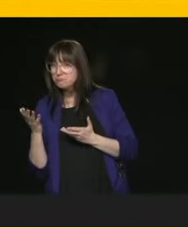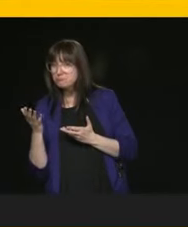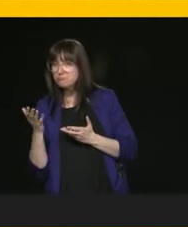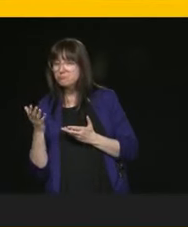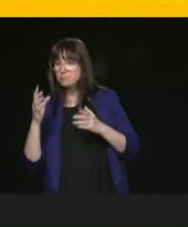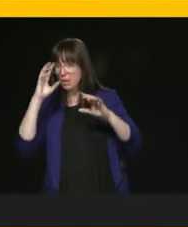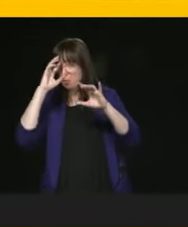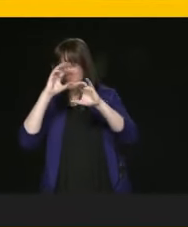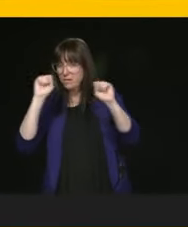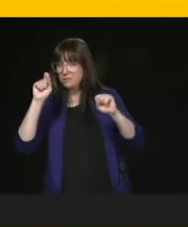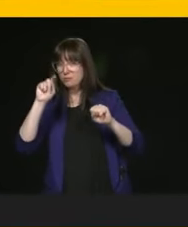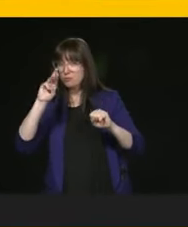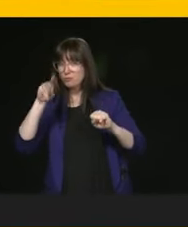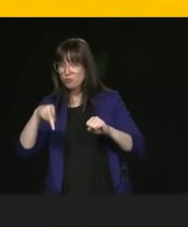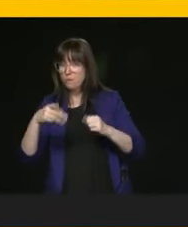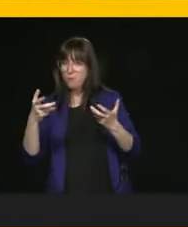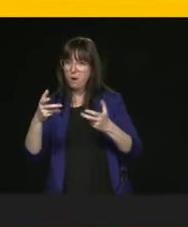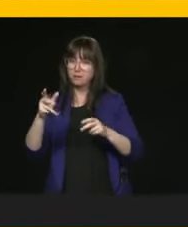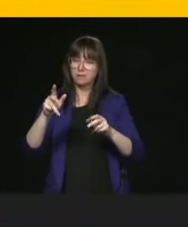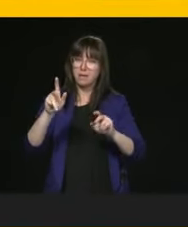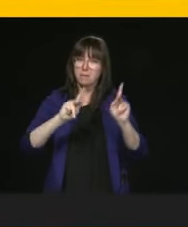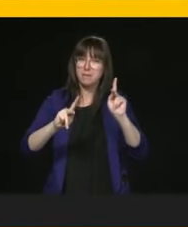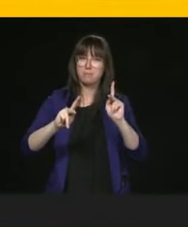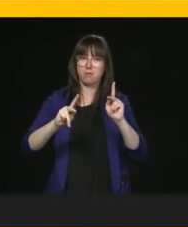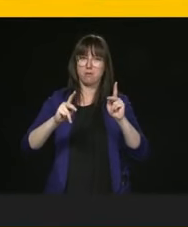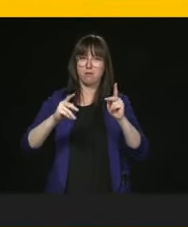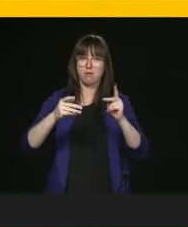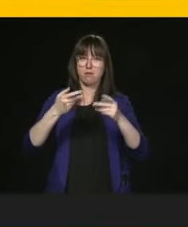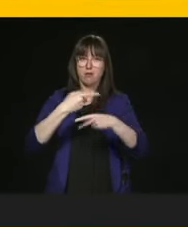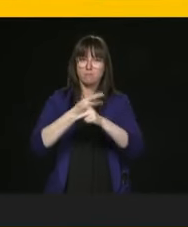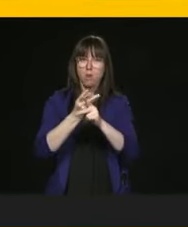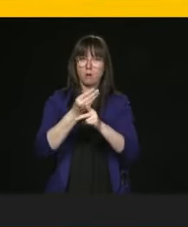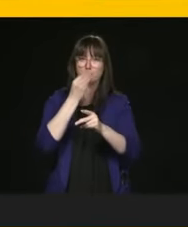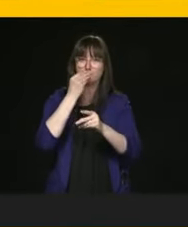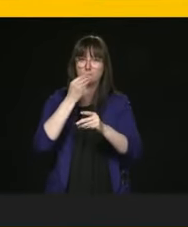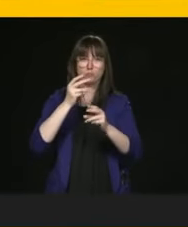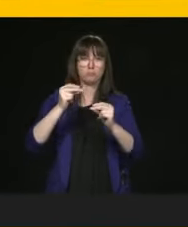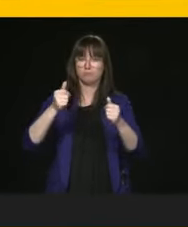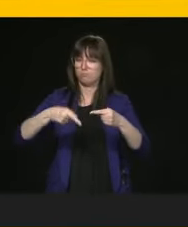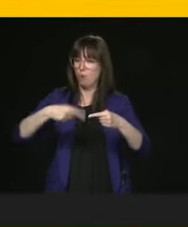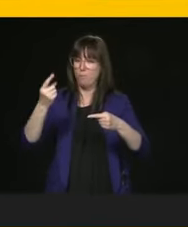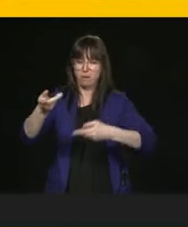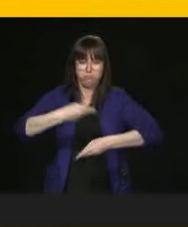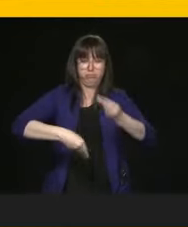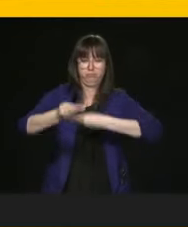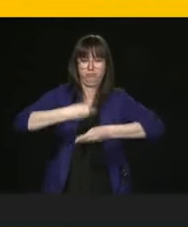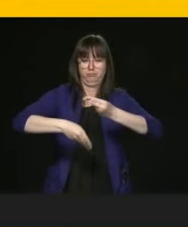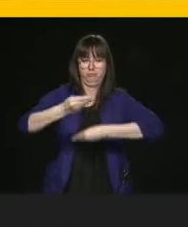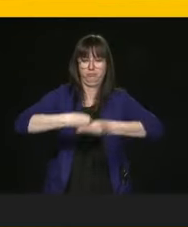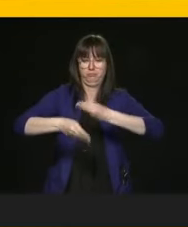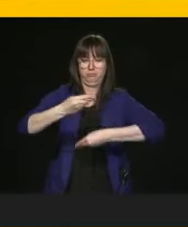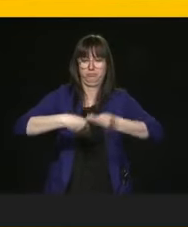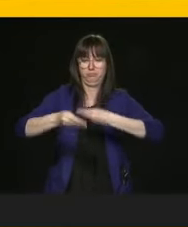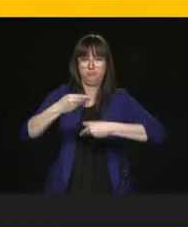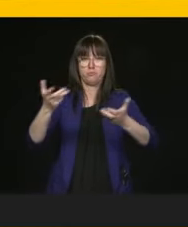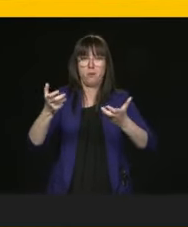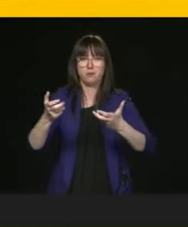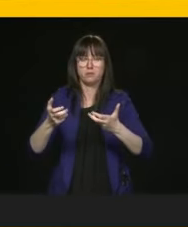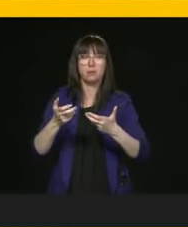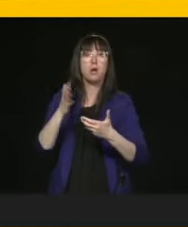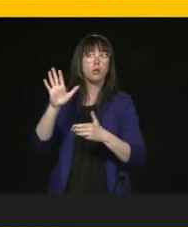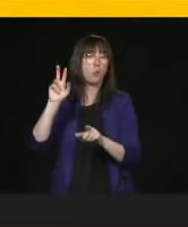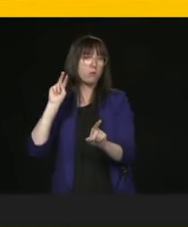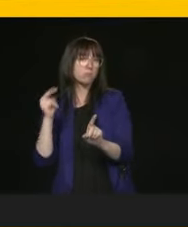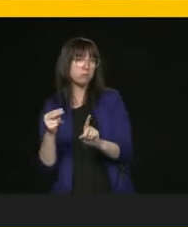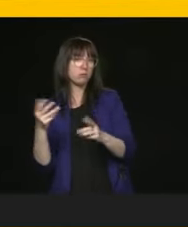goods moving around freely again as soon as possible. How do you feel about that? Could that compromise